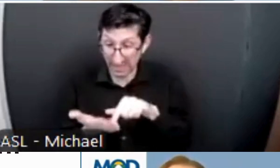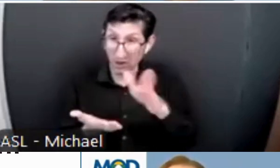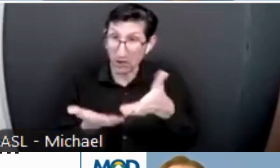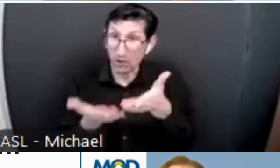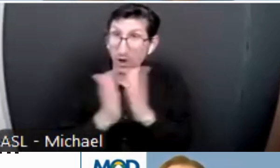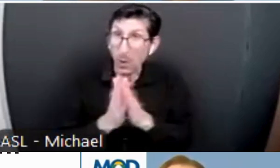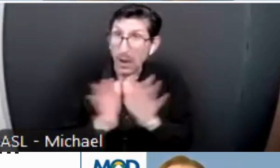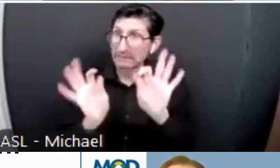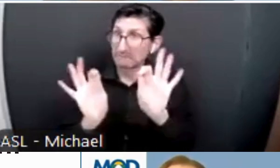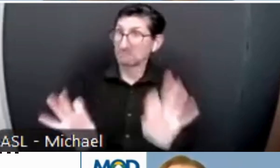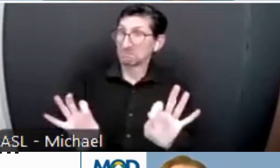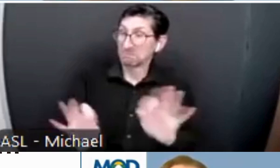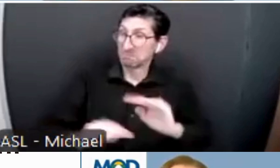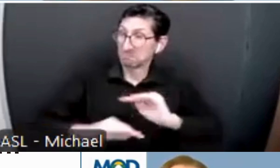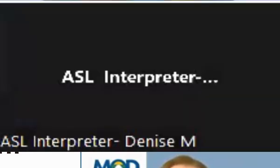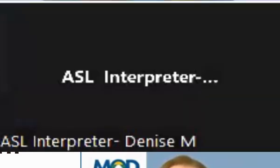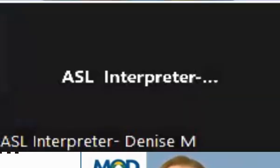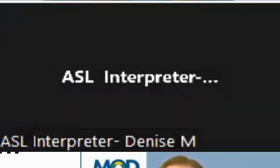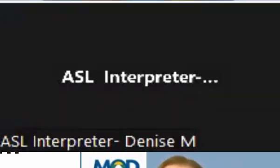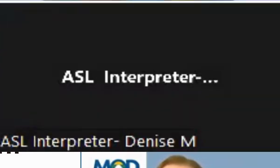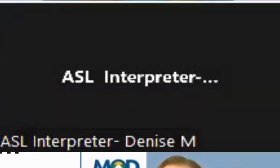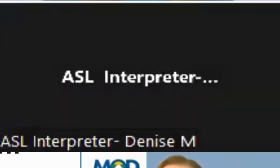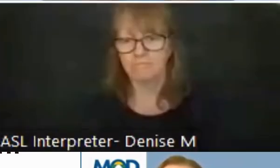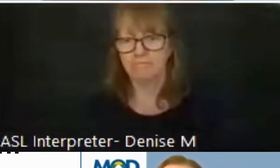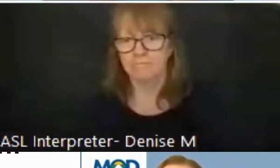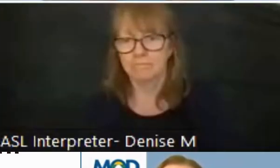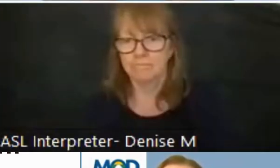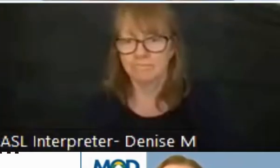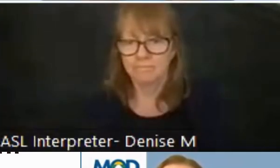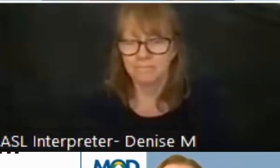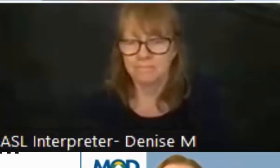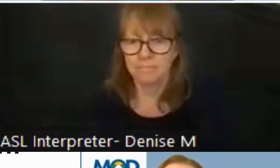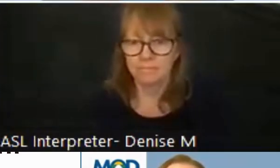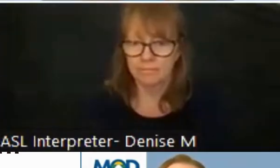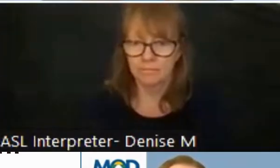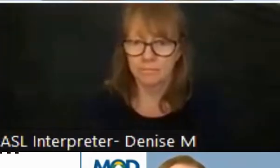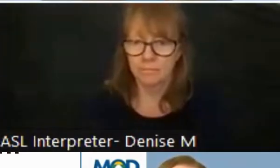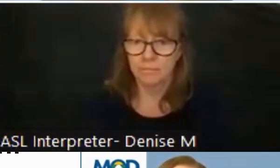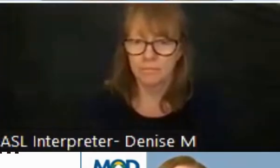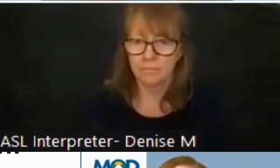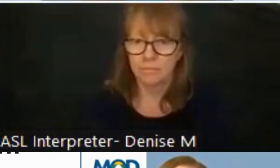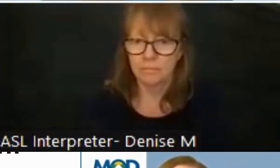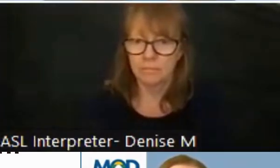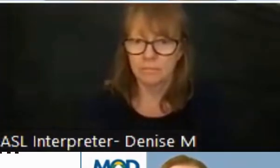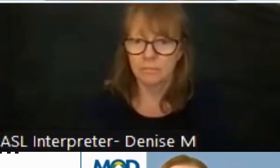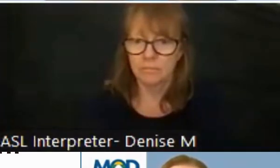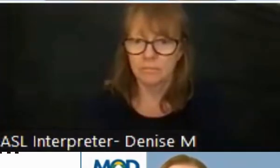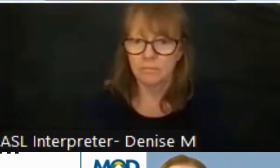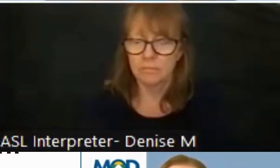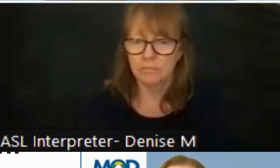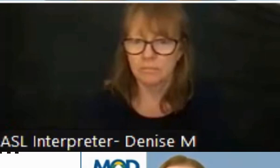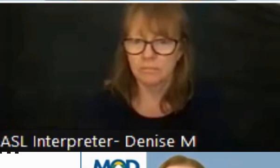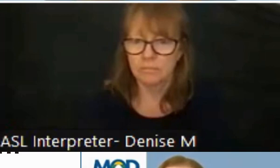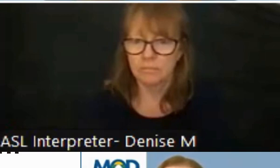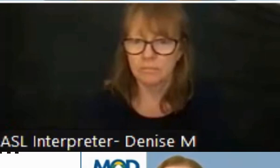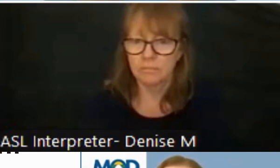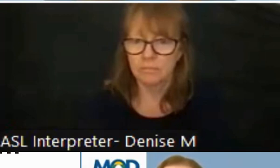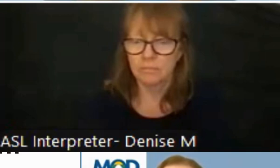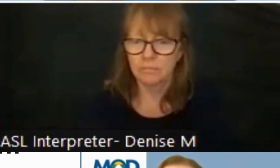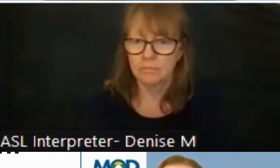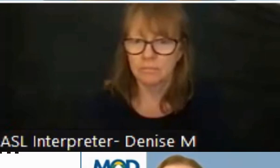still wanted to add. So we'll come back at 6:33.